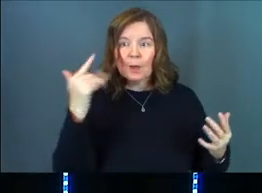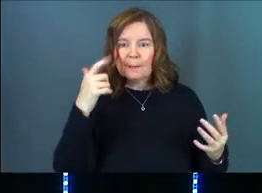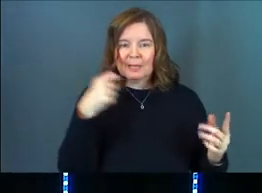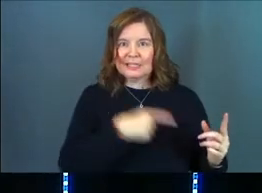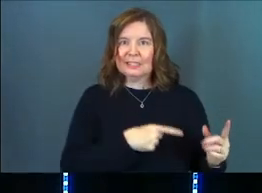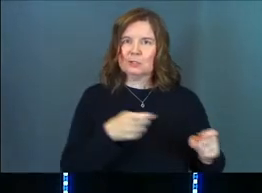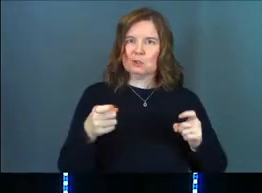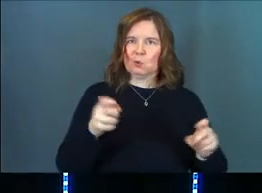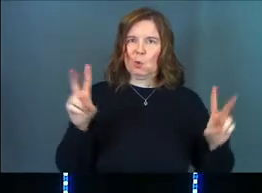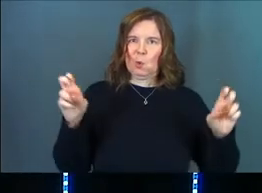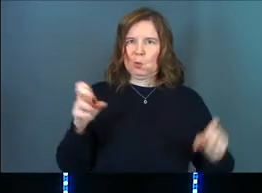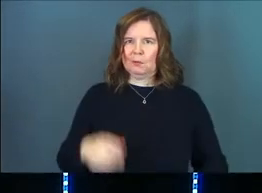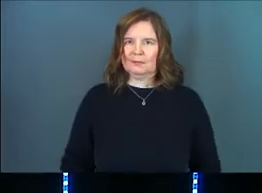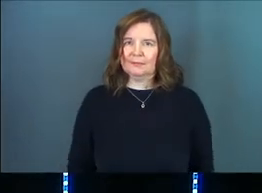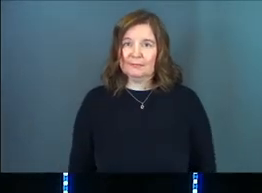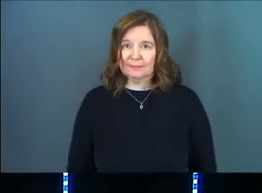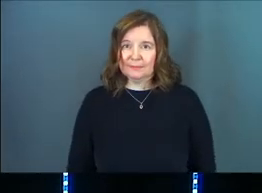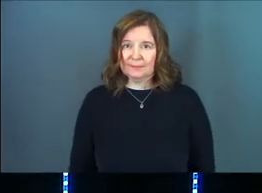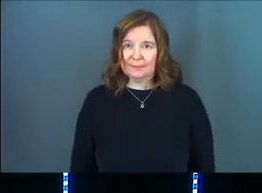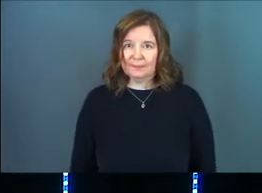Because he's in control, darn it.